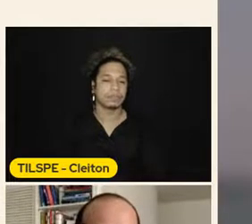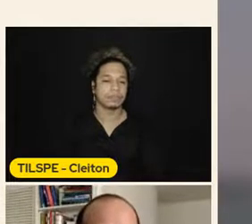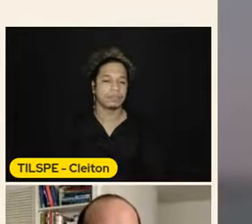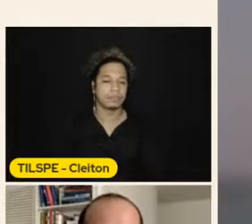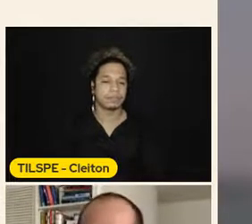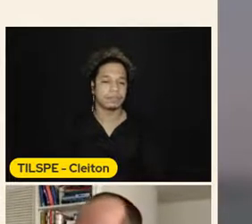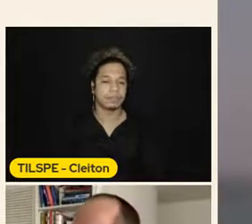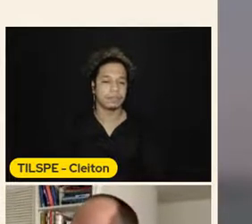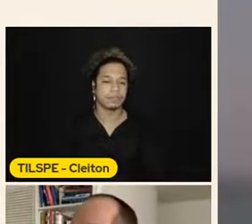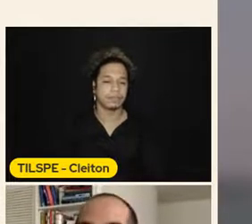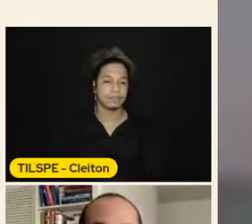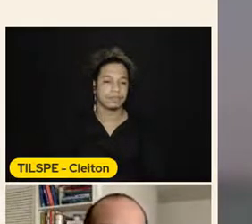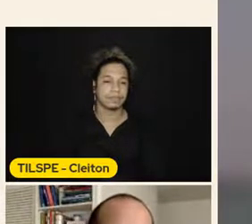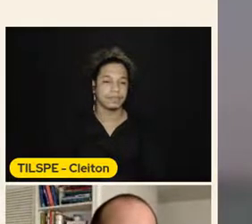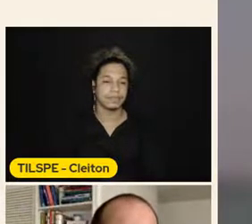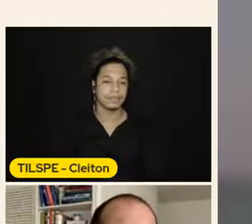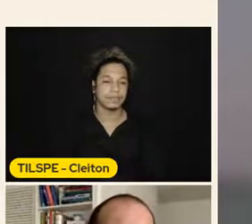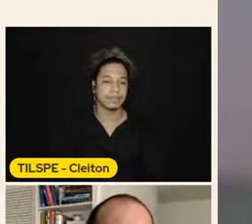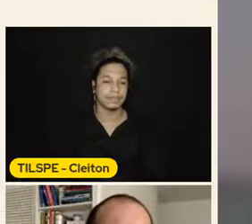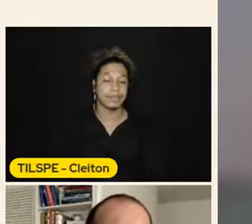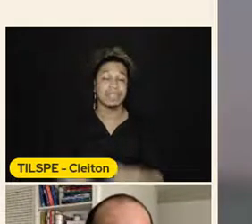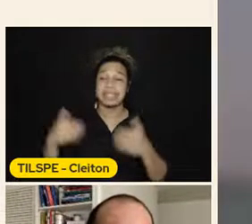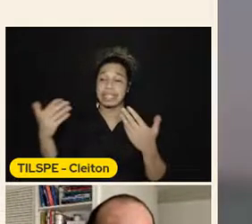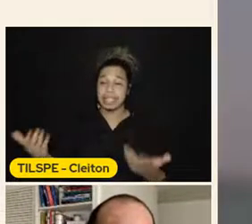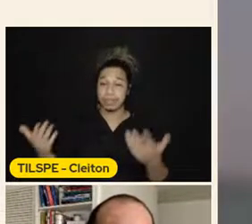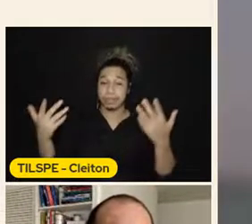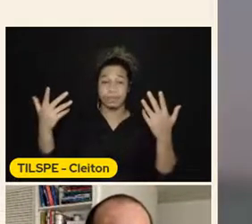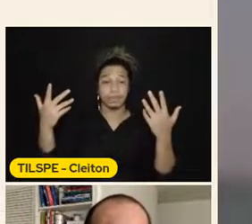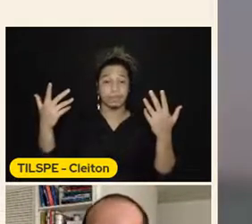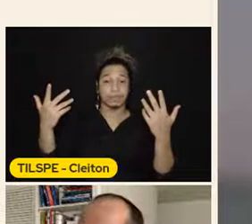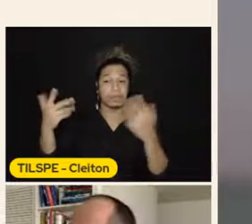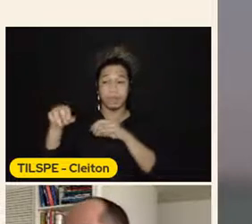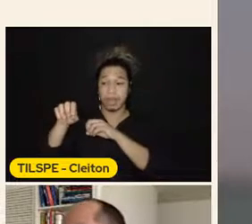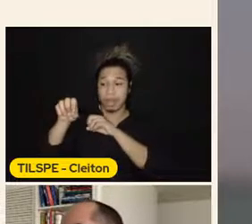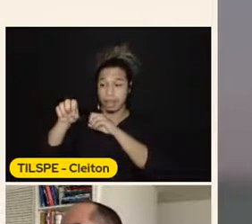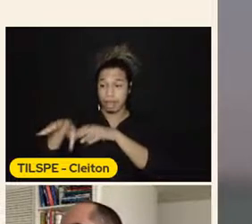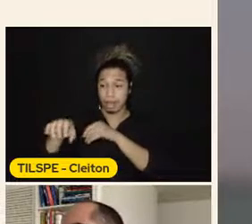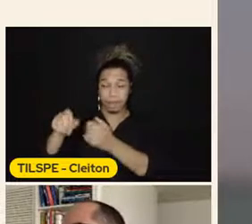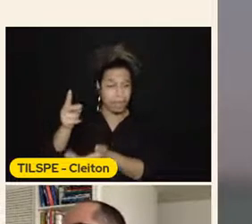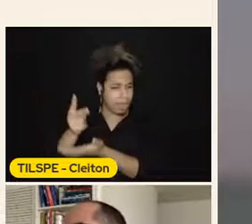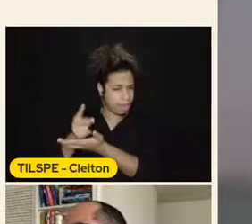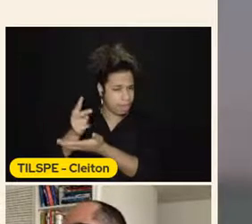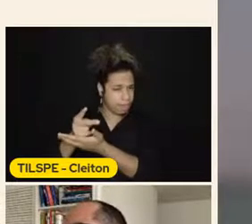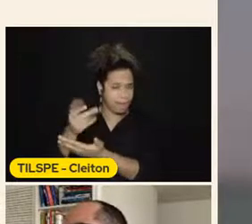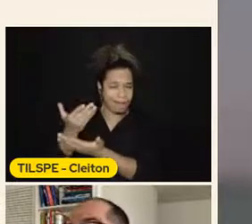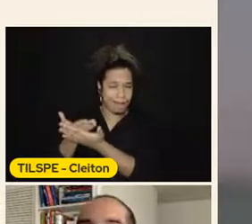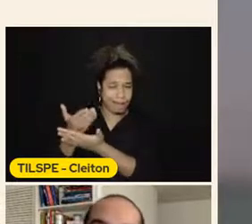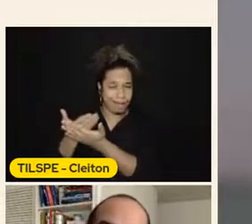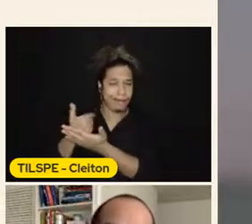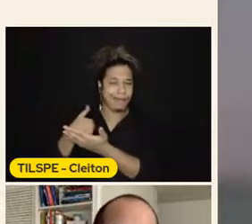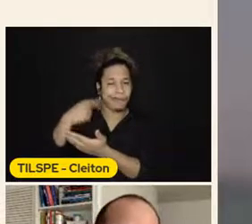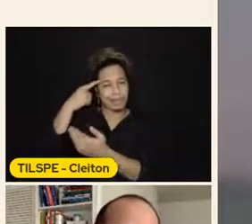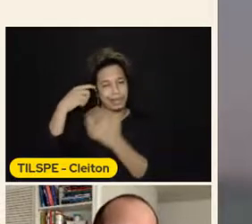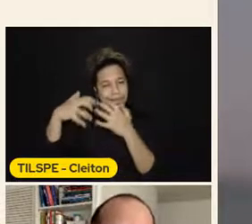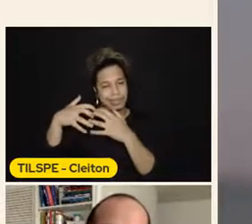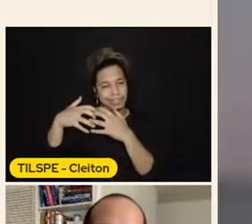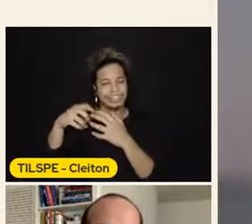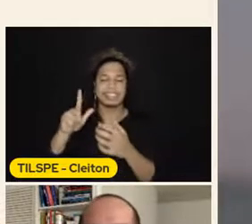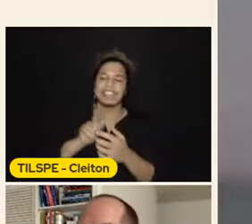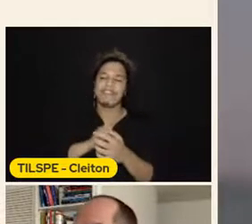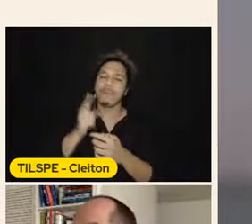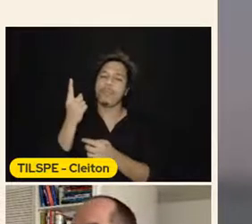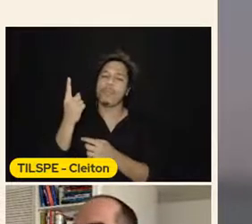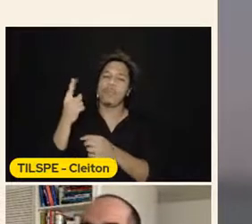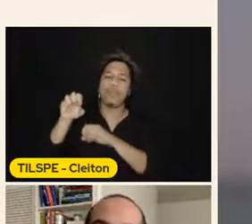The same class that I was asked to reflect on my teacher identity, we had this class that we